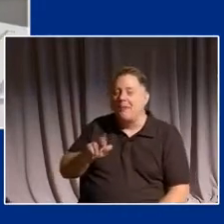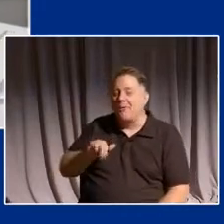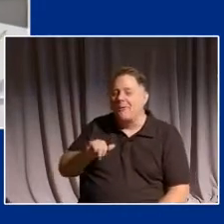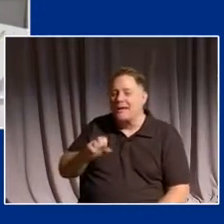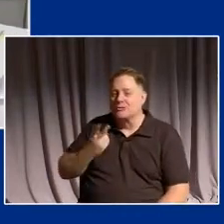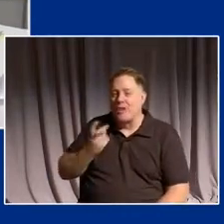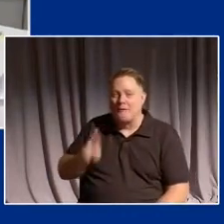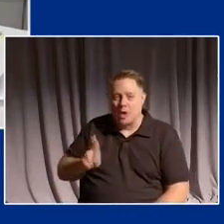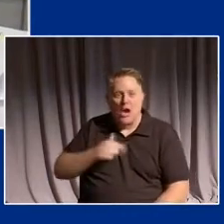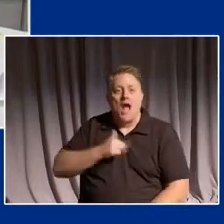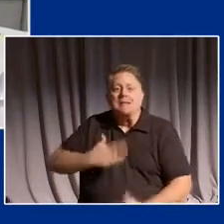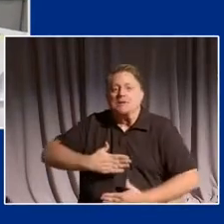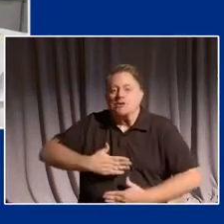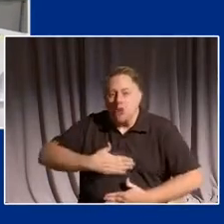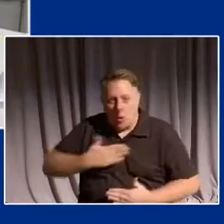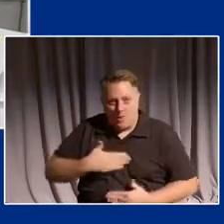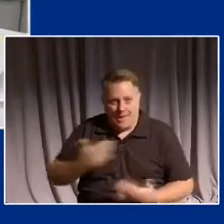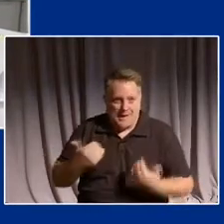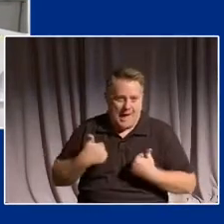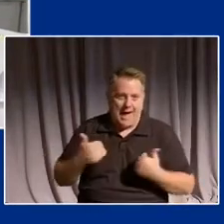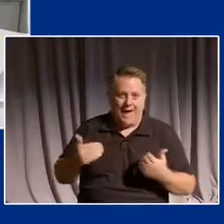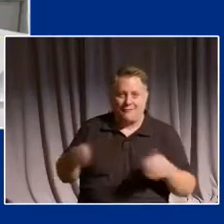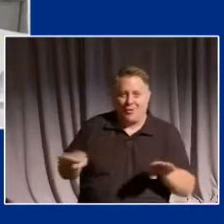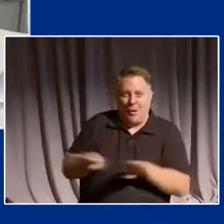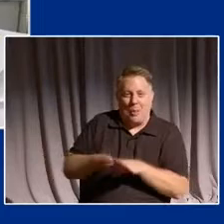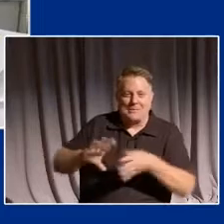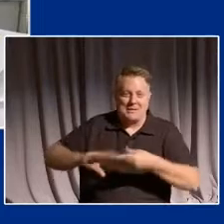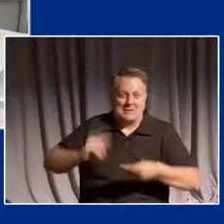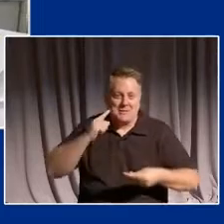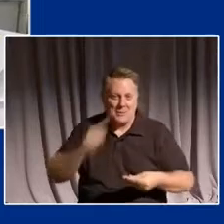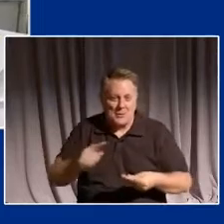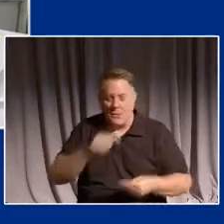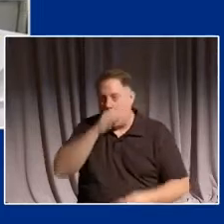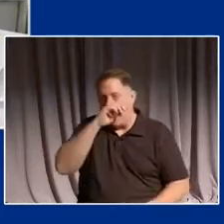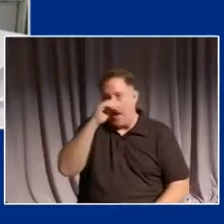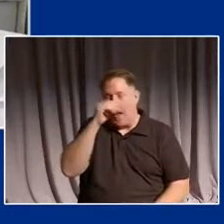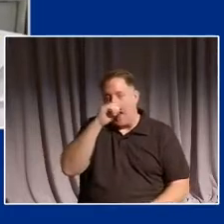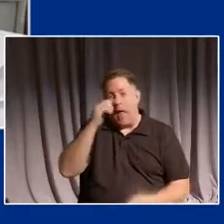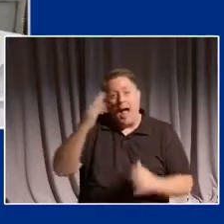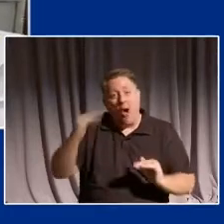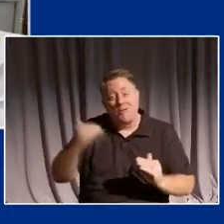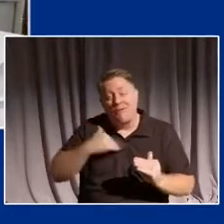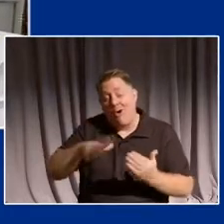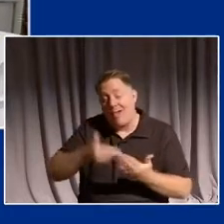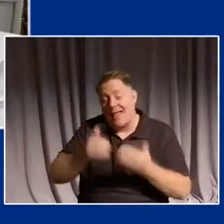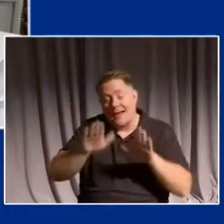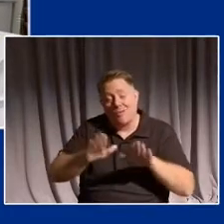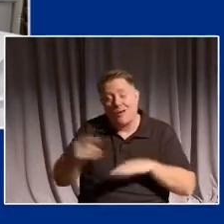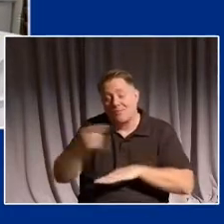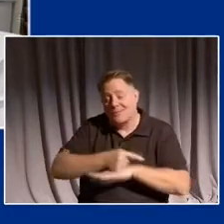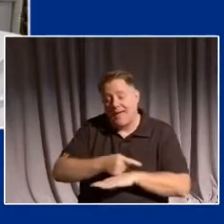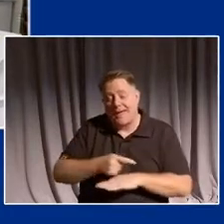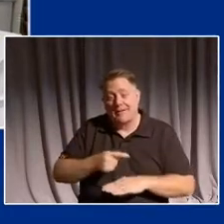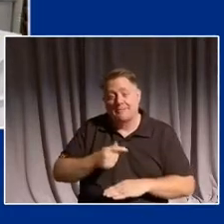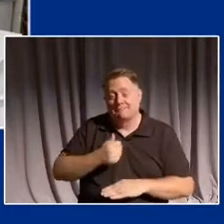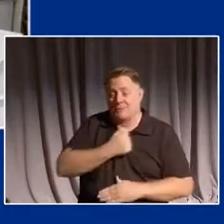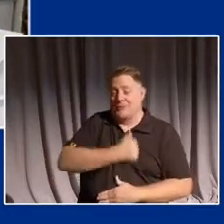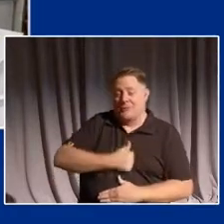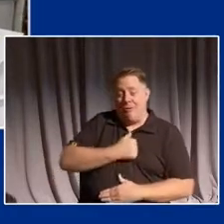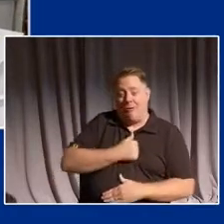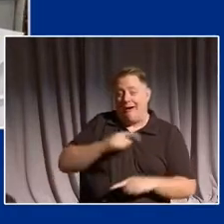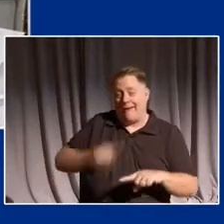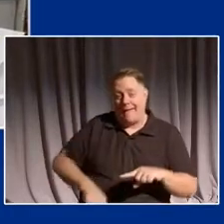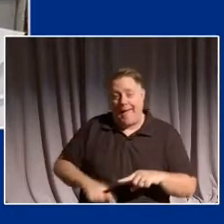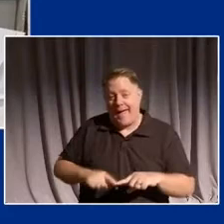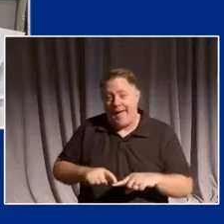Shriver, and I'm so glad to be your closer, actually. I hope you've all had an incredible day. I'm so sorry that I